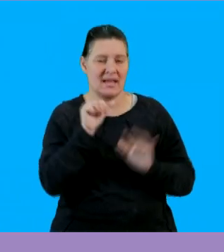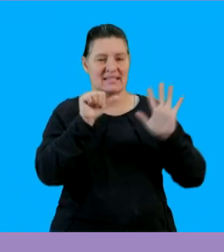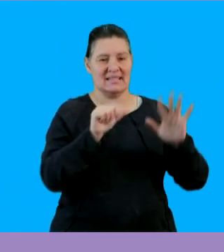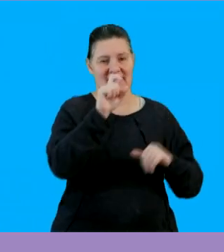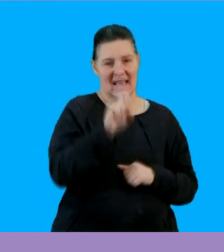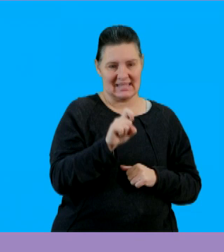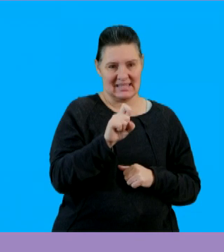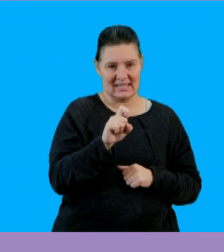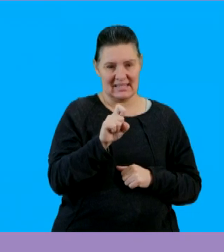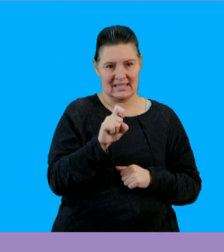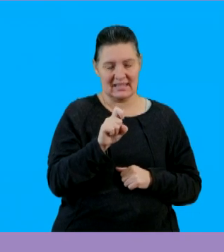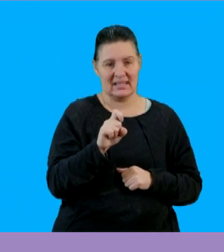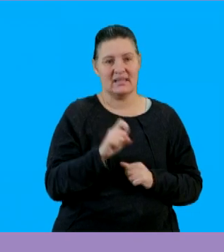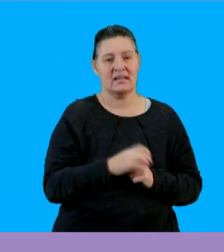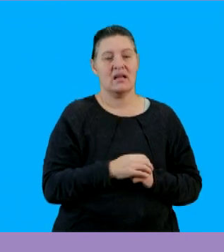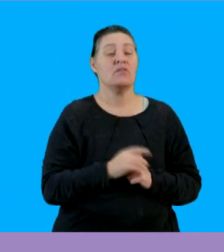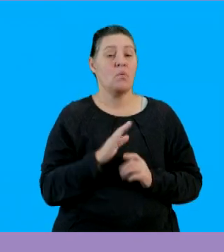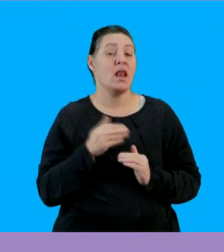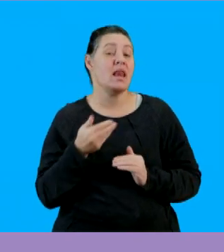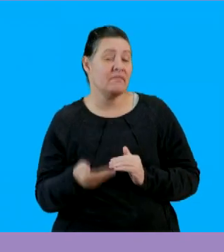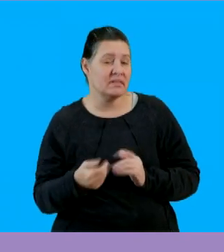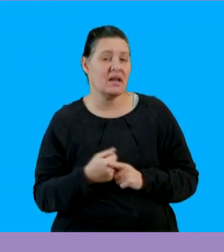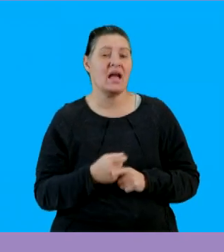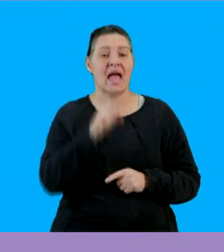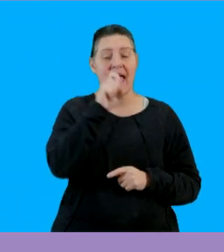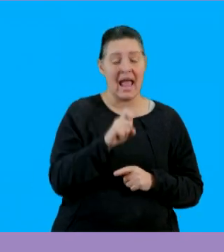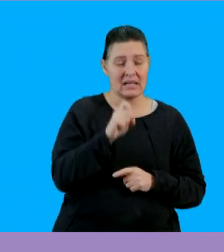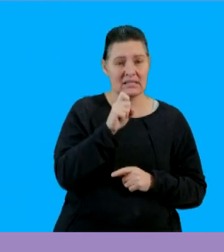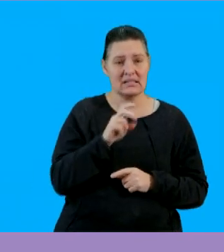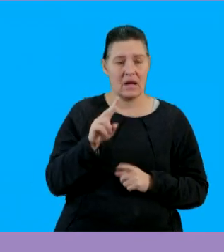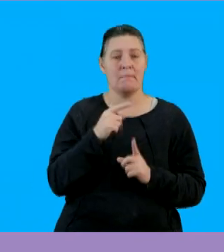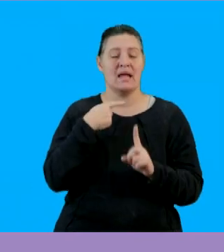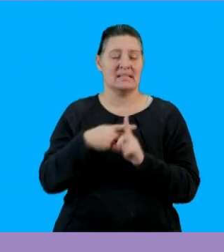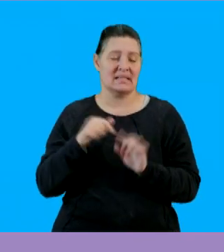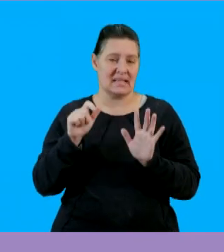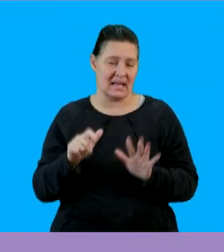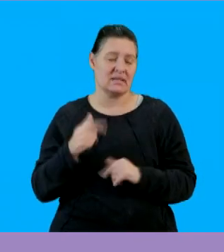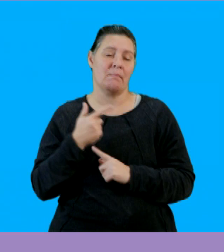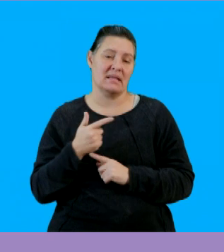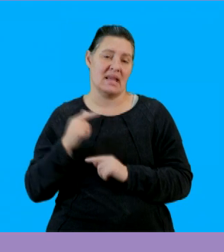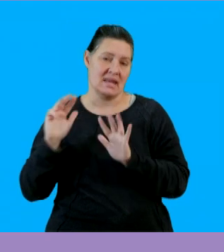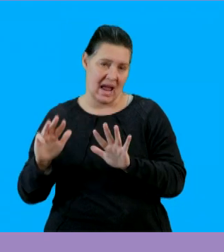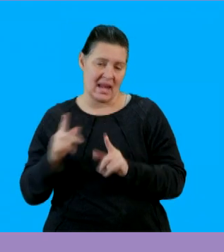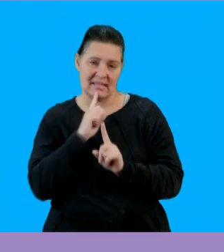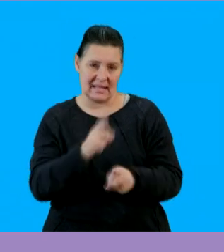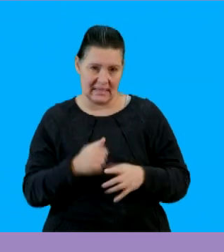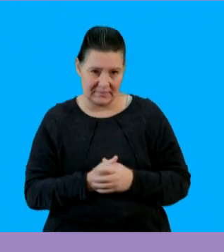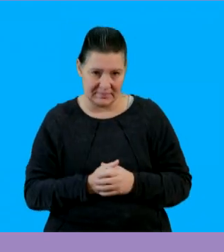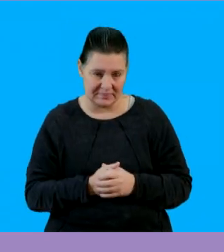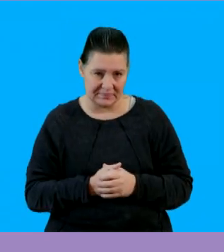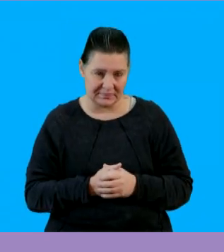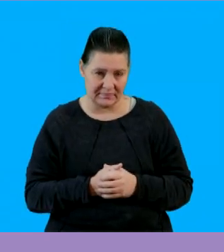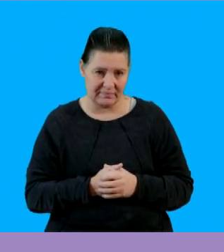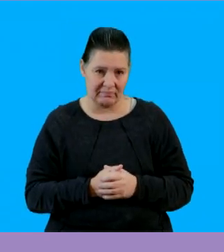3x? That is 6x. And we are left with x squared plus 6x plus 9 as